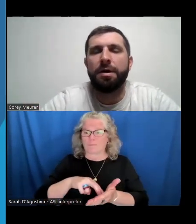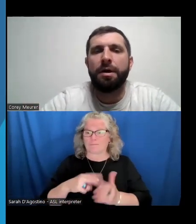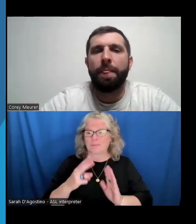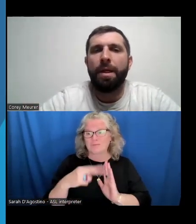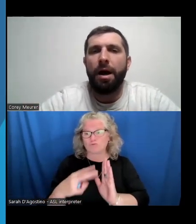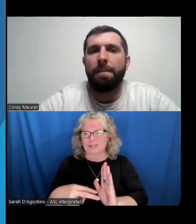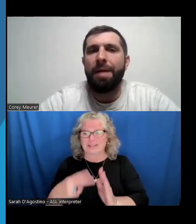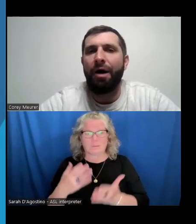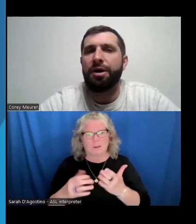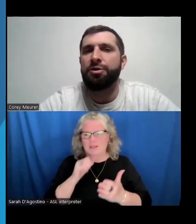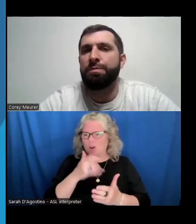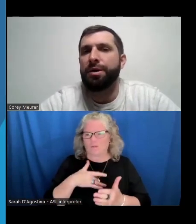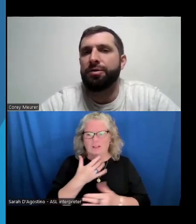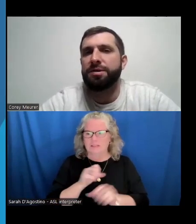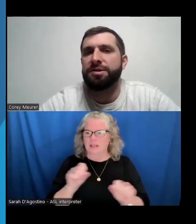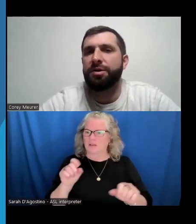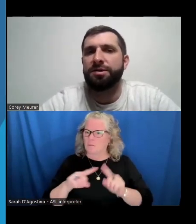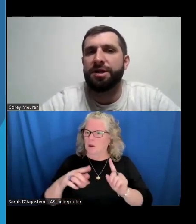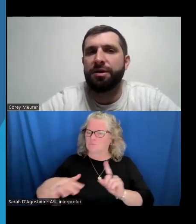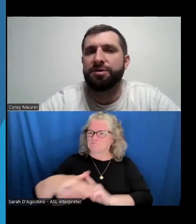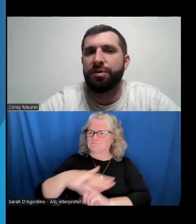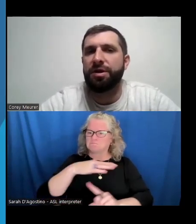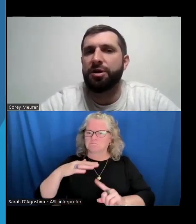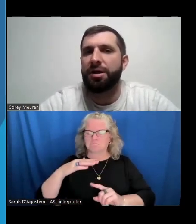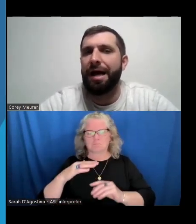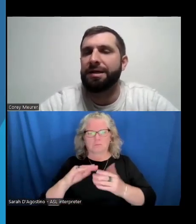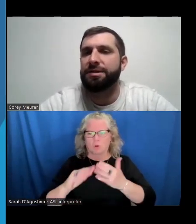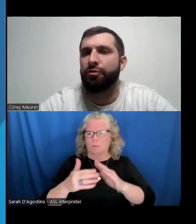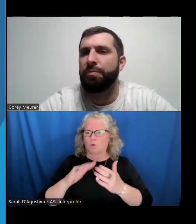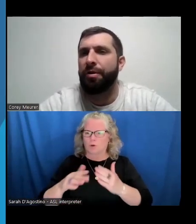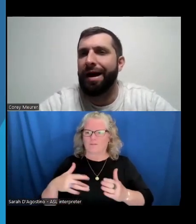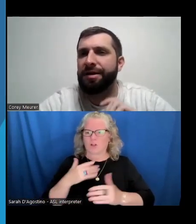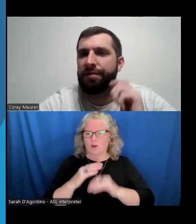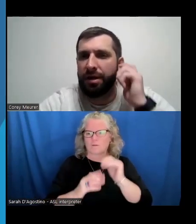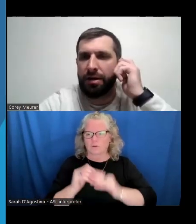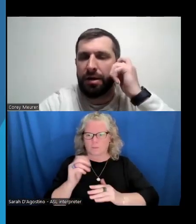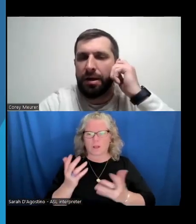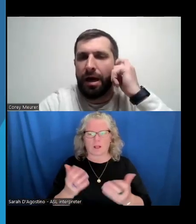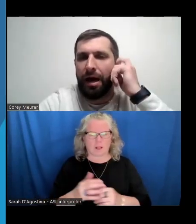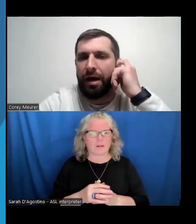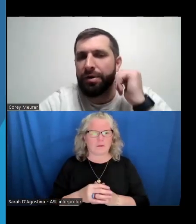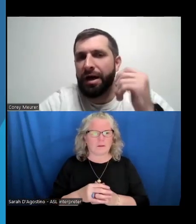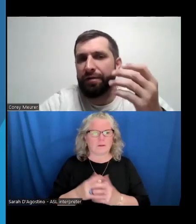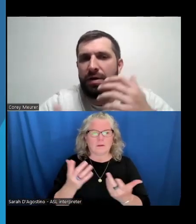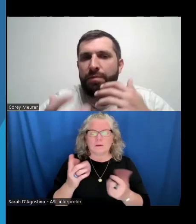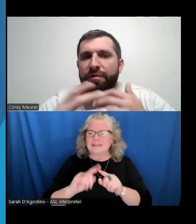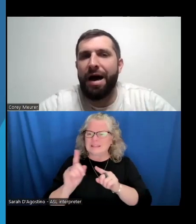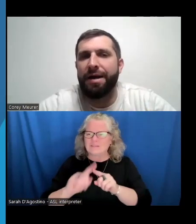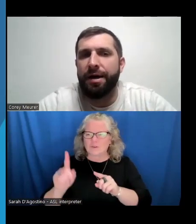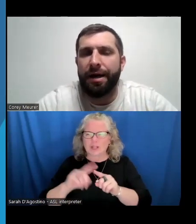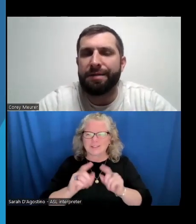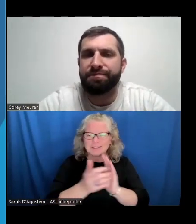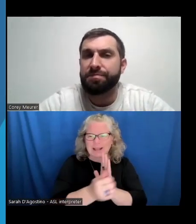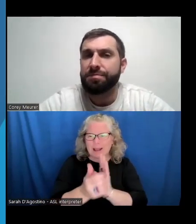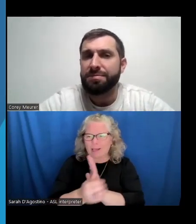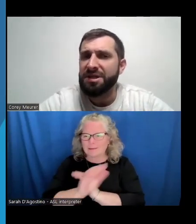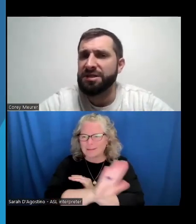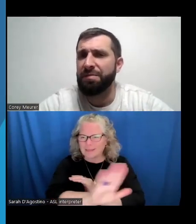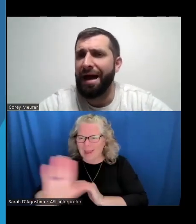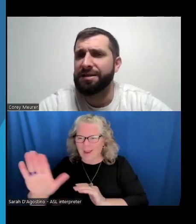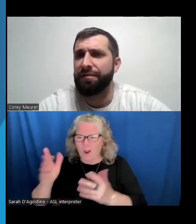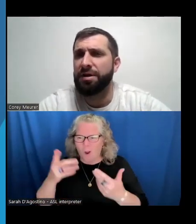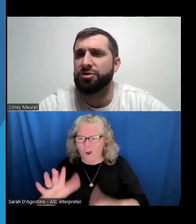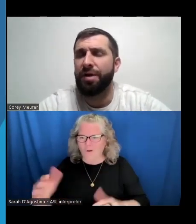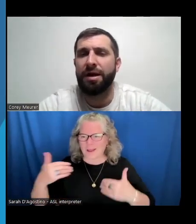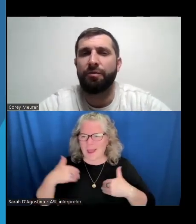feel. How can you build on certain skills within your class, group, or activity? We definitely provide